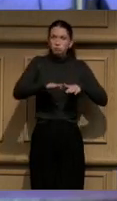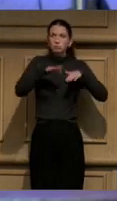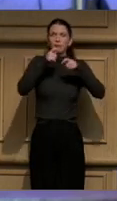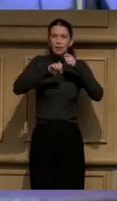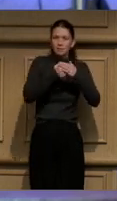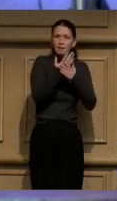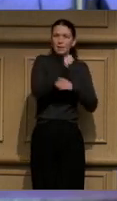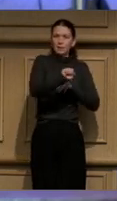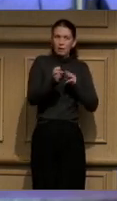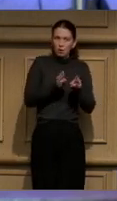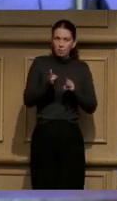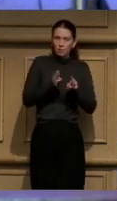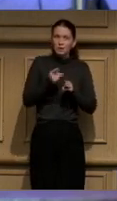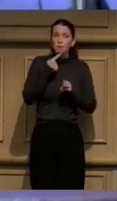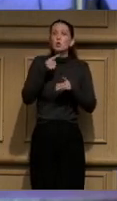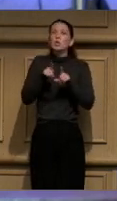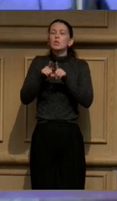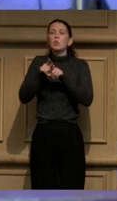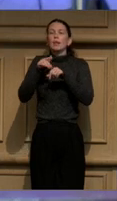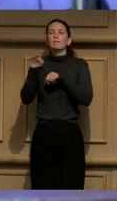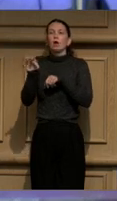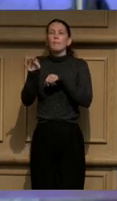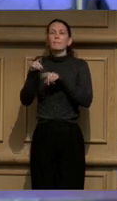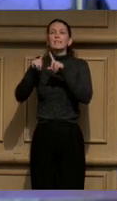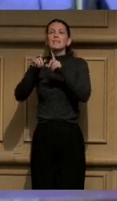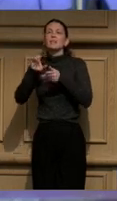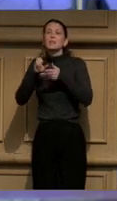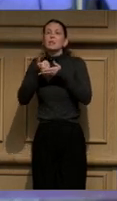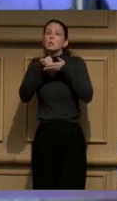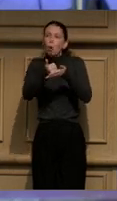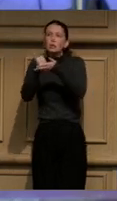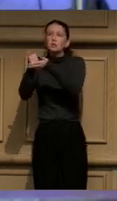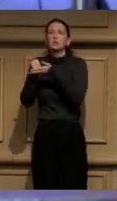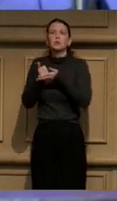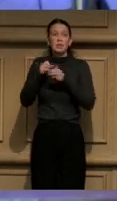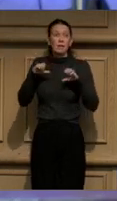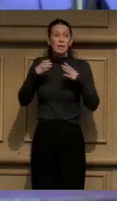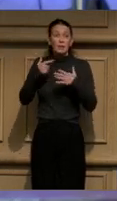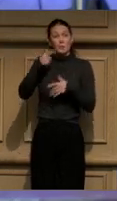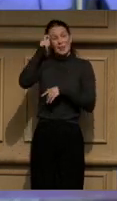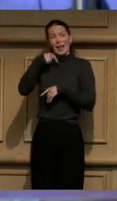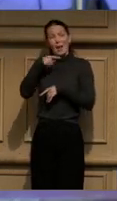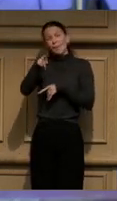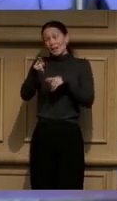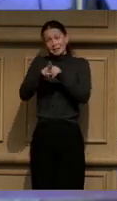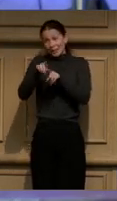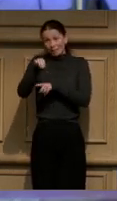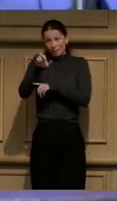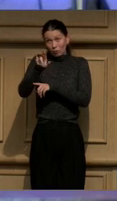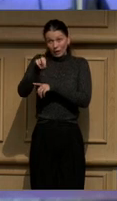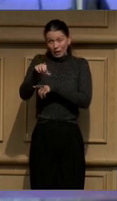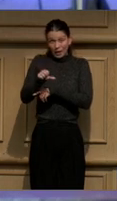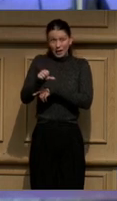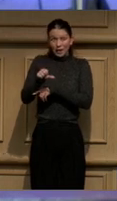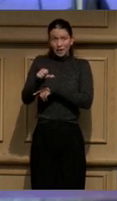improved infrastructural support nationally. So I think I would have been one of those, Marina, as well, that, you know,